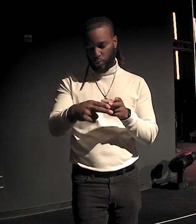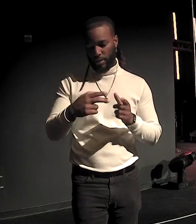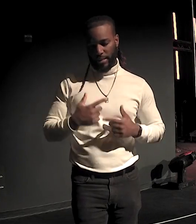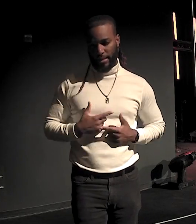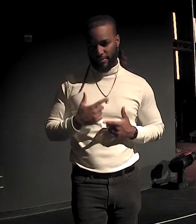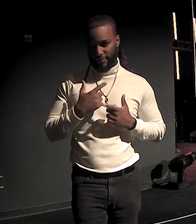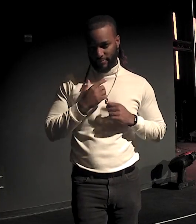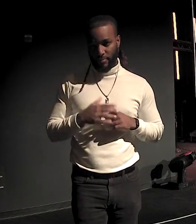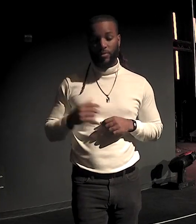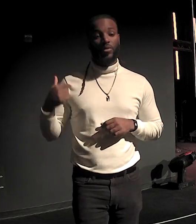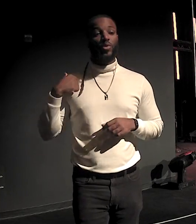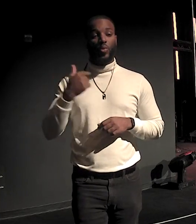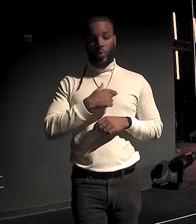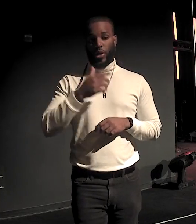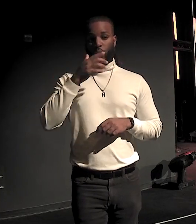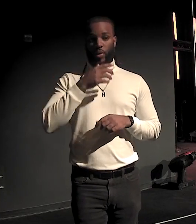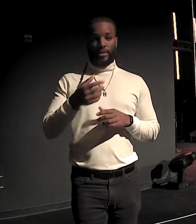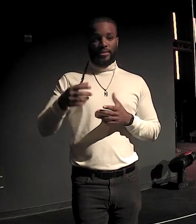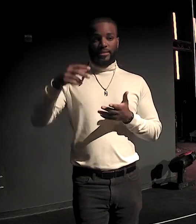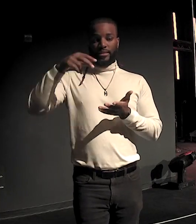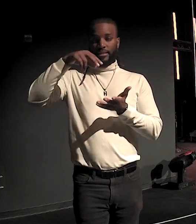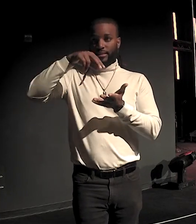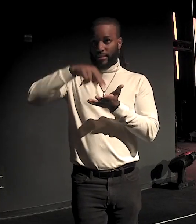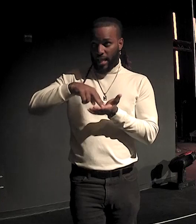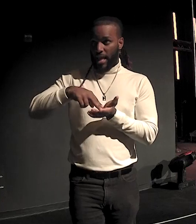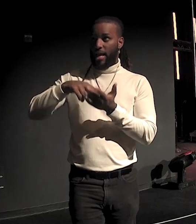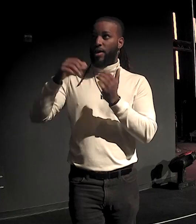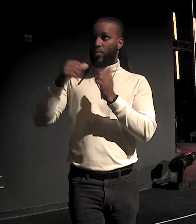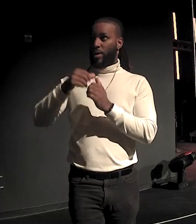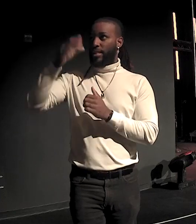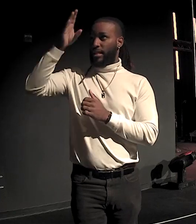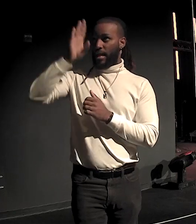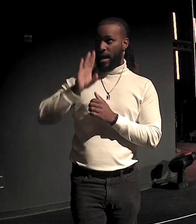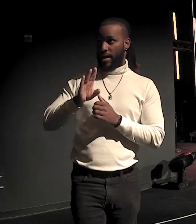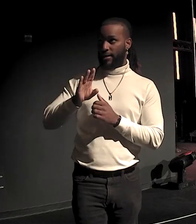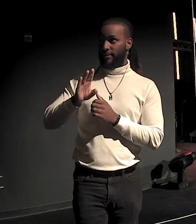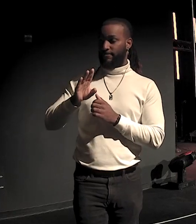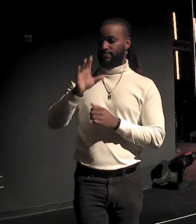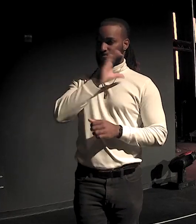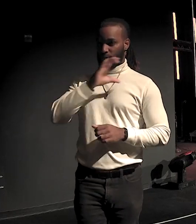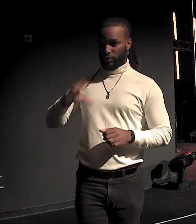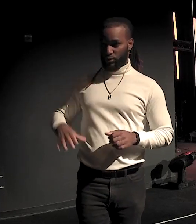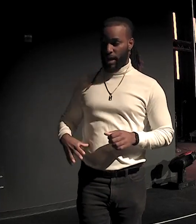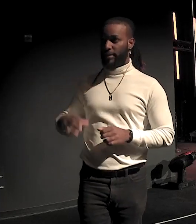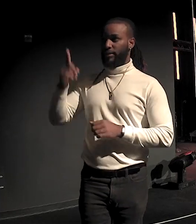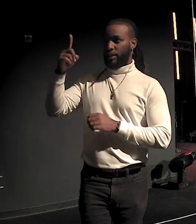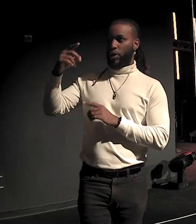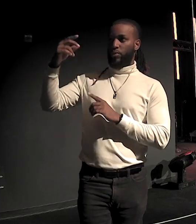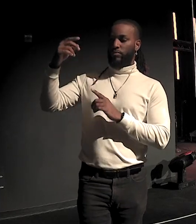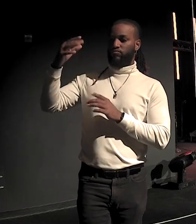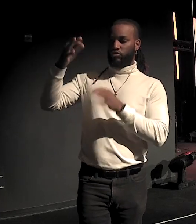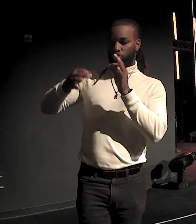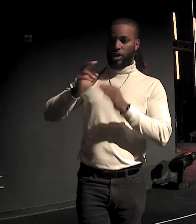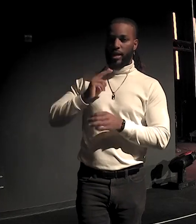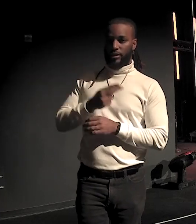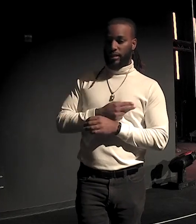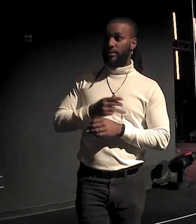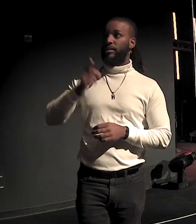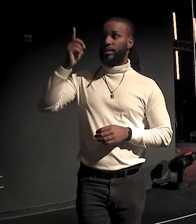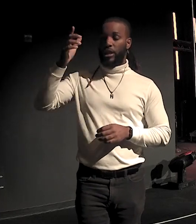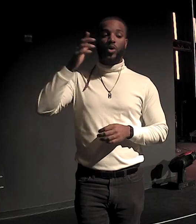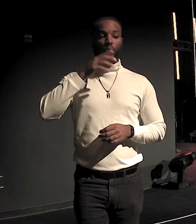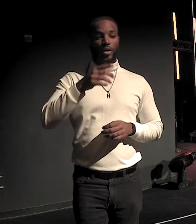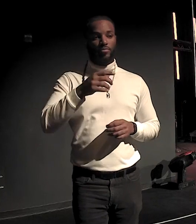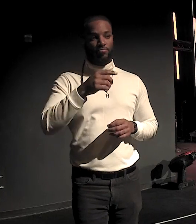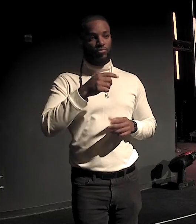of life, we will stand before the judgment seat of Christ. And we will give an account for the way that we lived